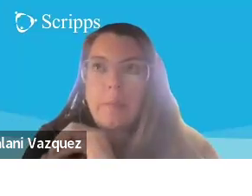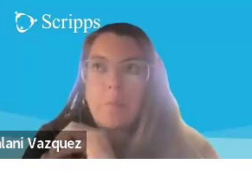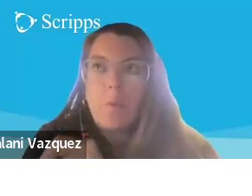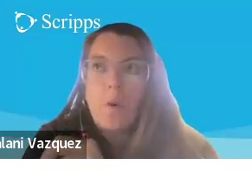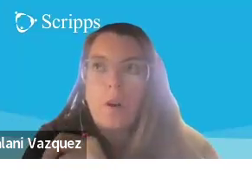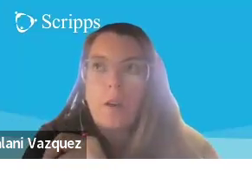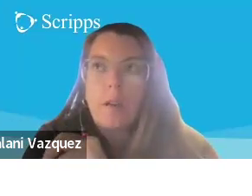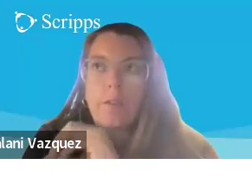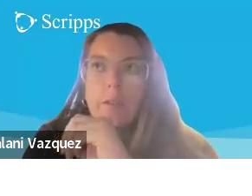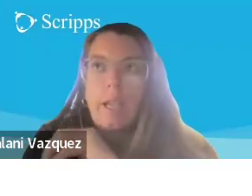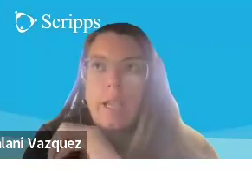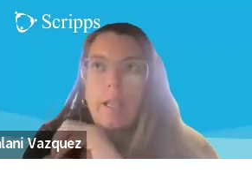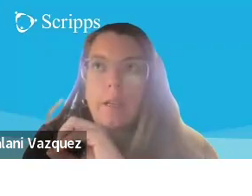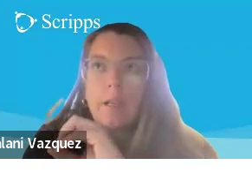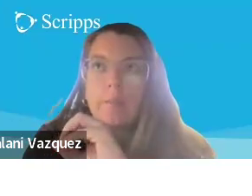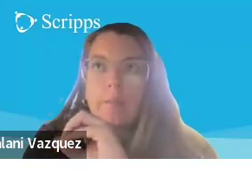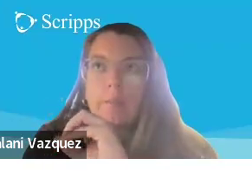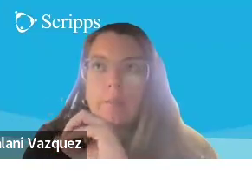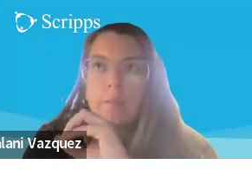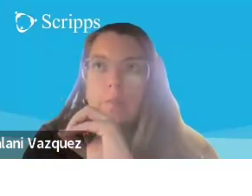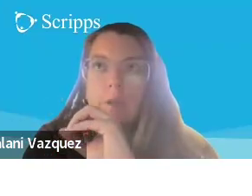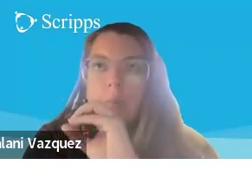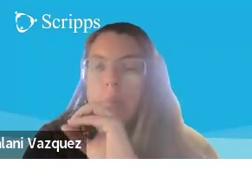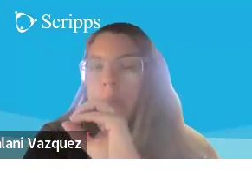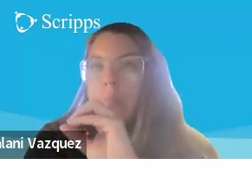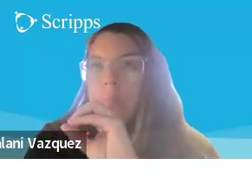it needs to be more of a